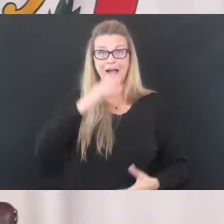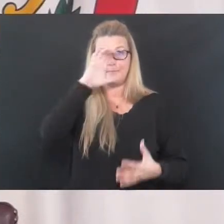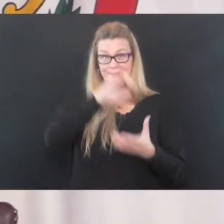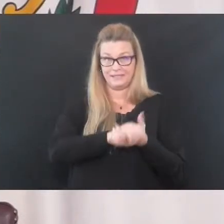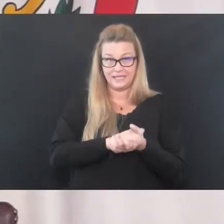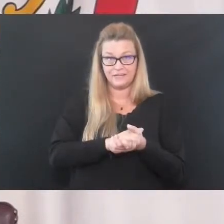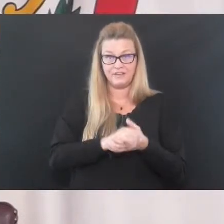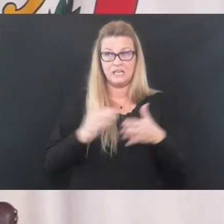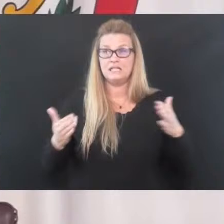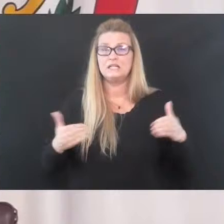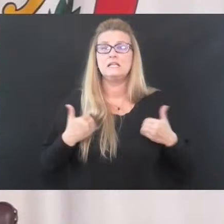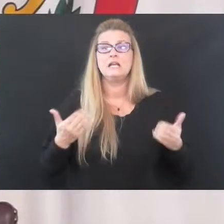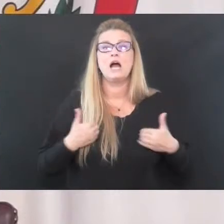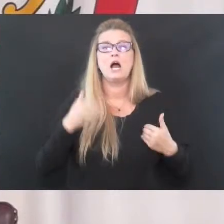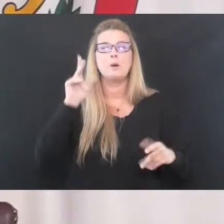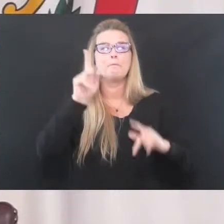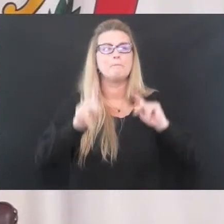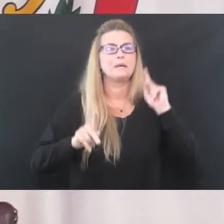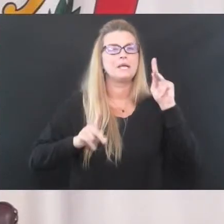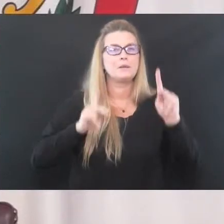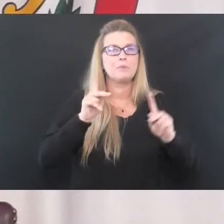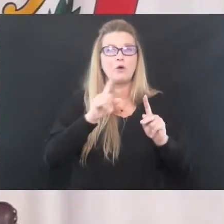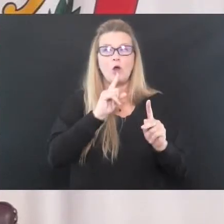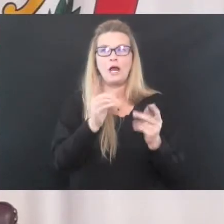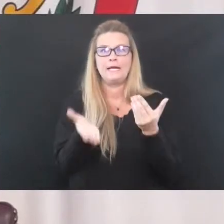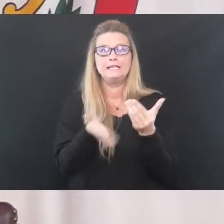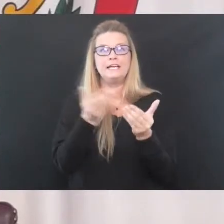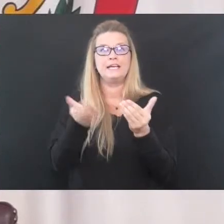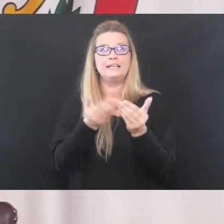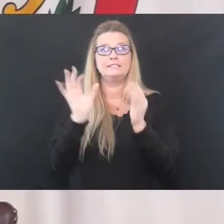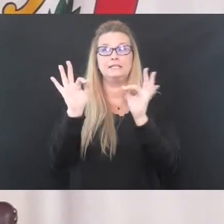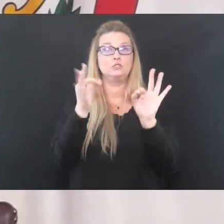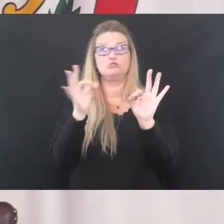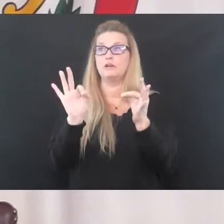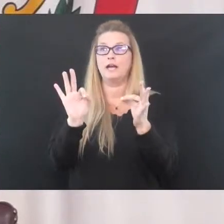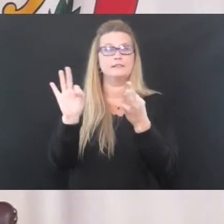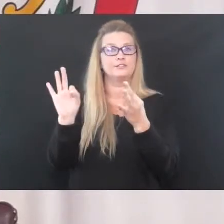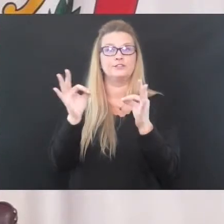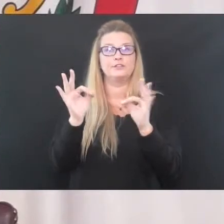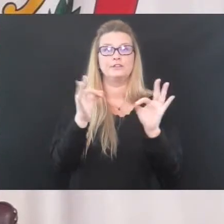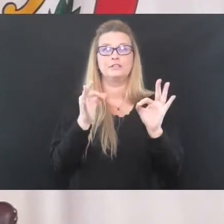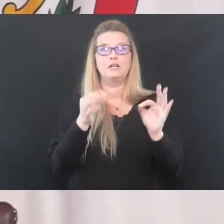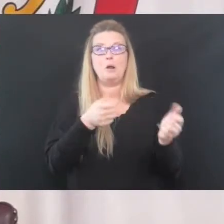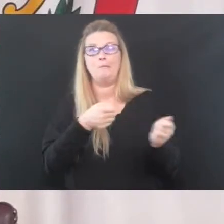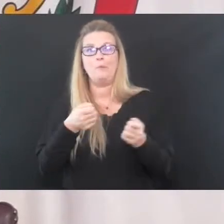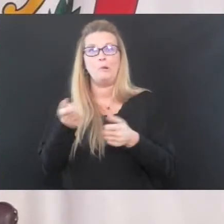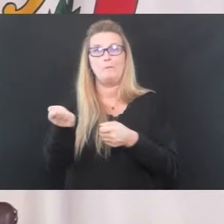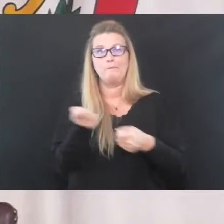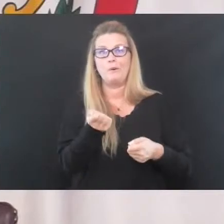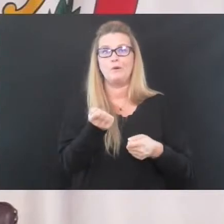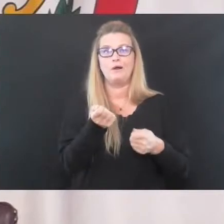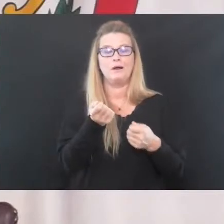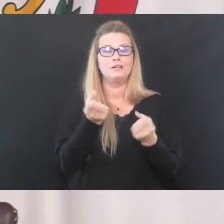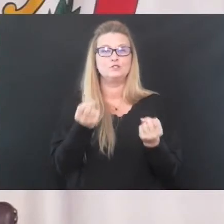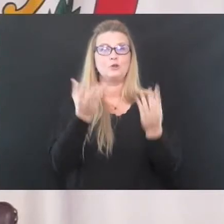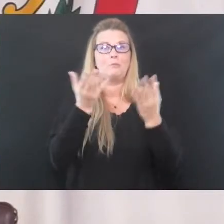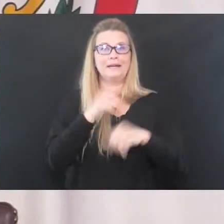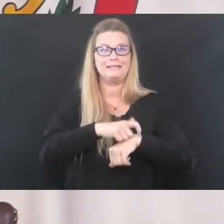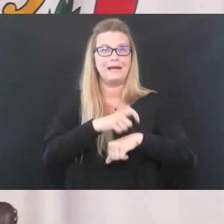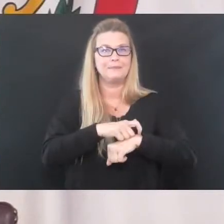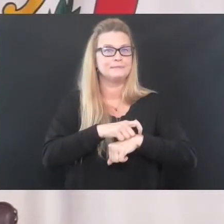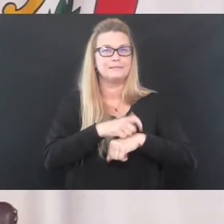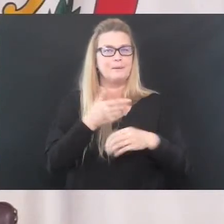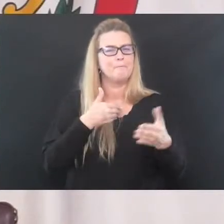that our young people get so distracted and moving in so many different directions now that